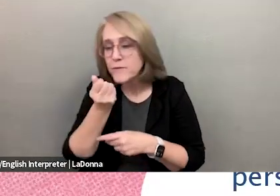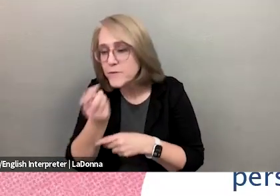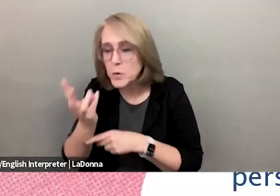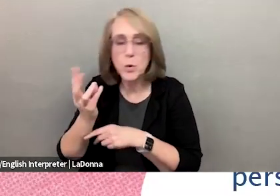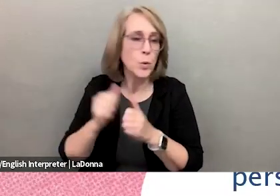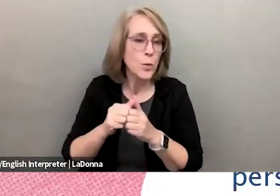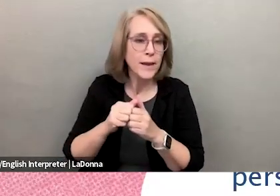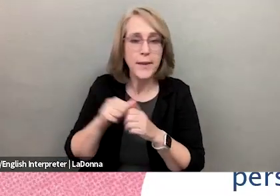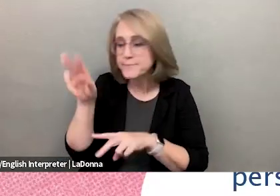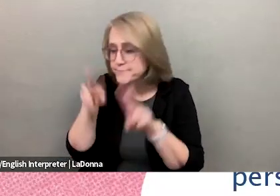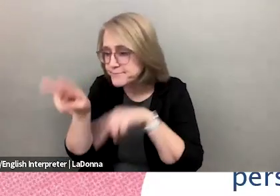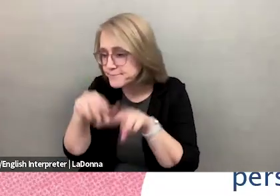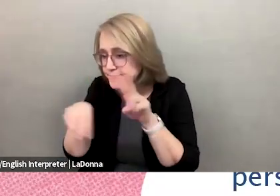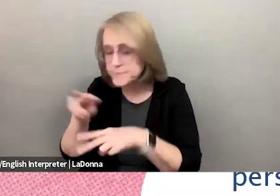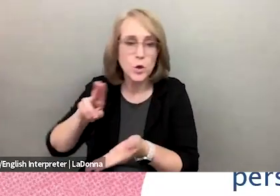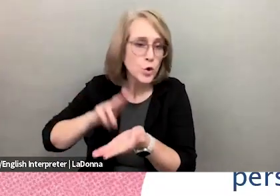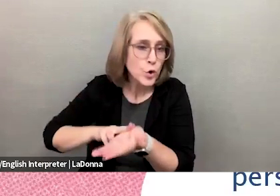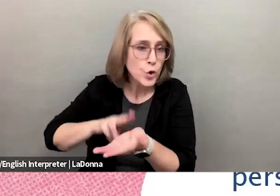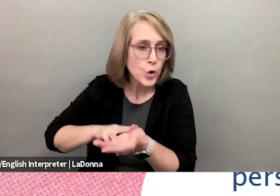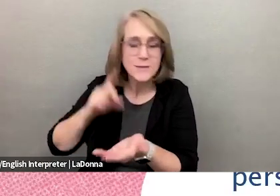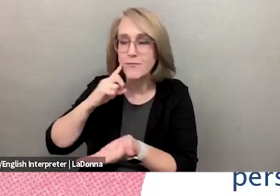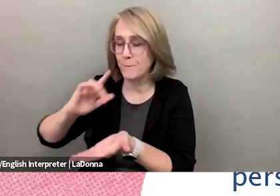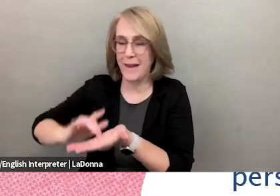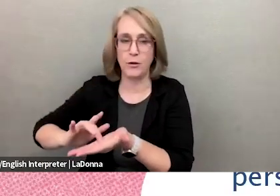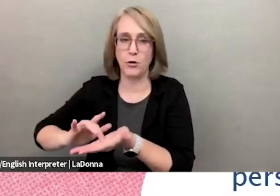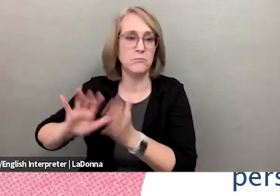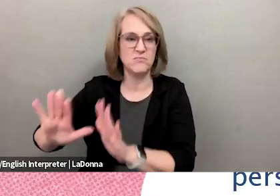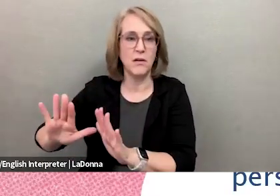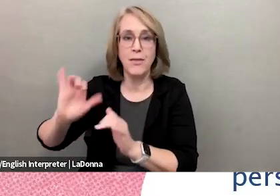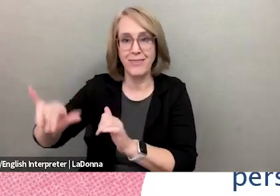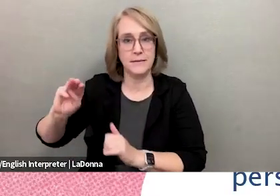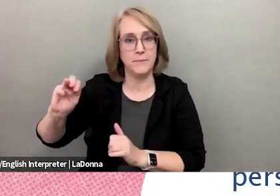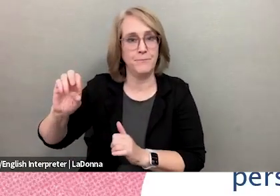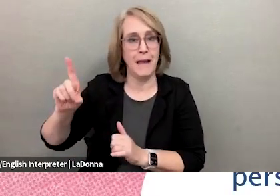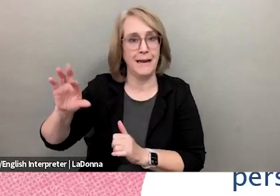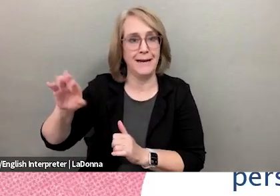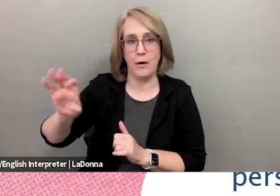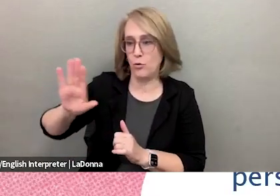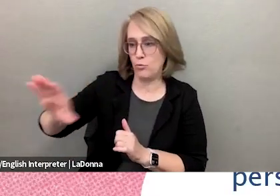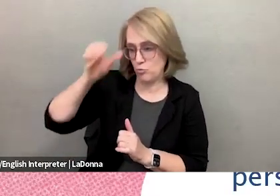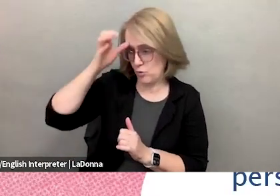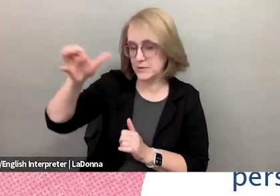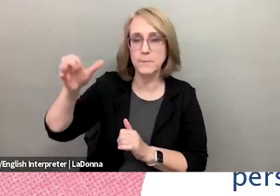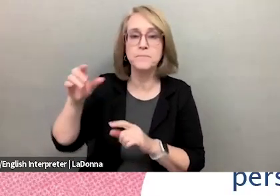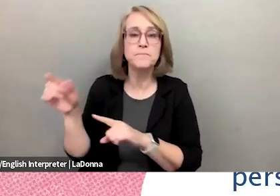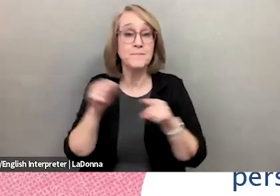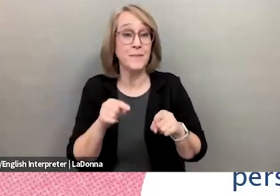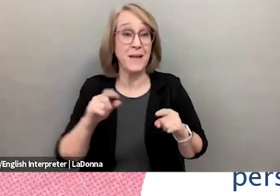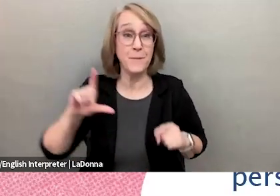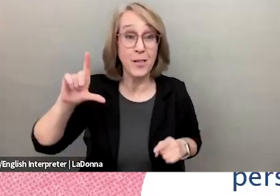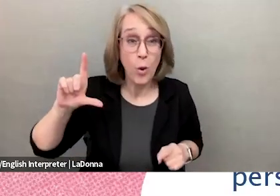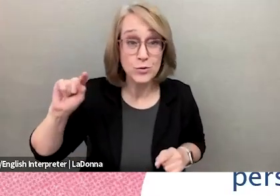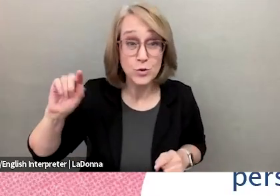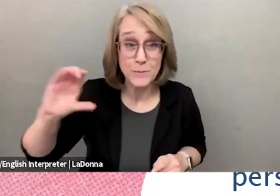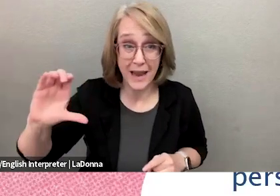oversight by nurses and in terms of medical, and that is covered by Medicare in some pieces. But if we're talking about long-term